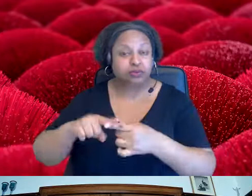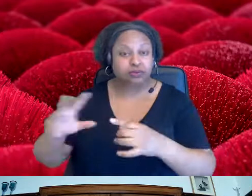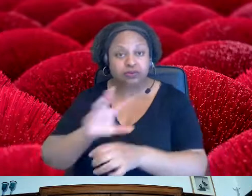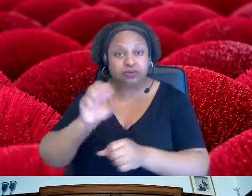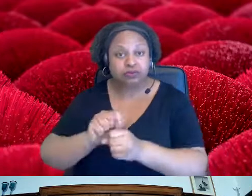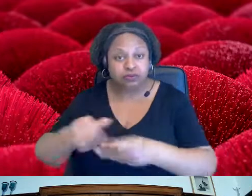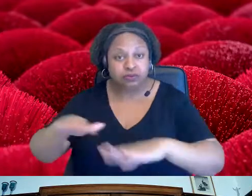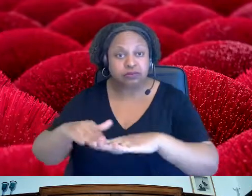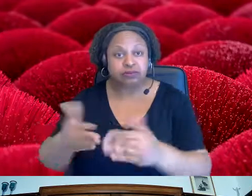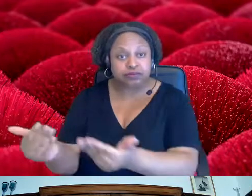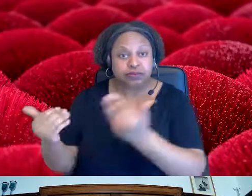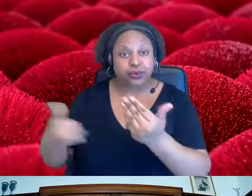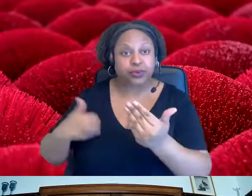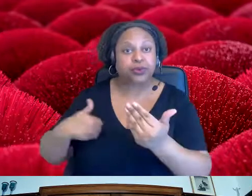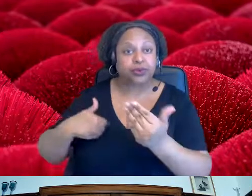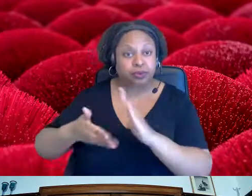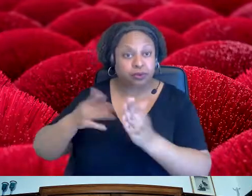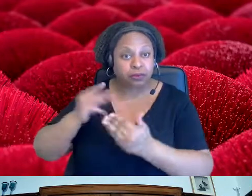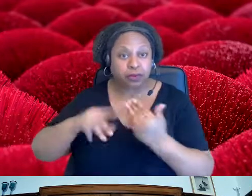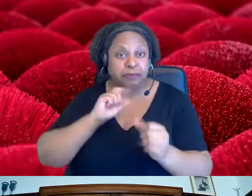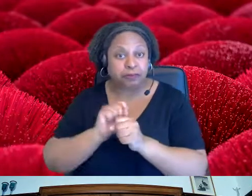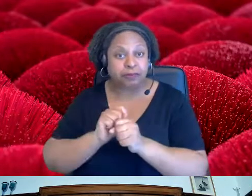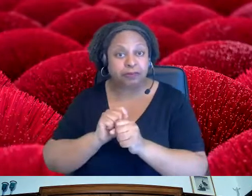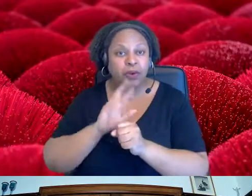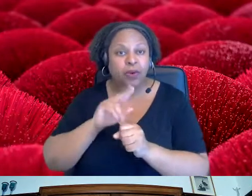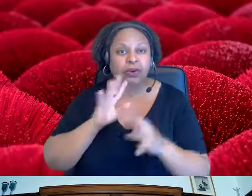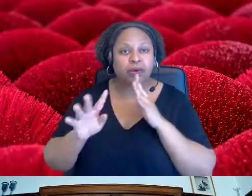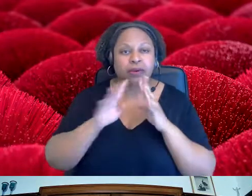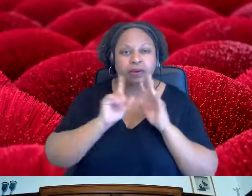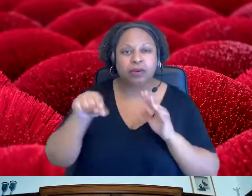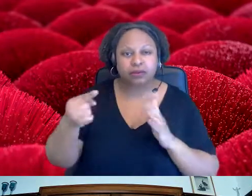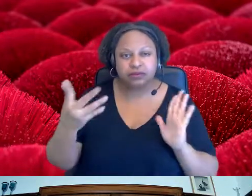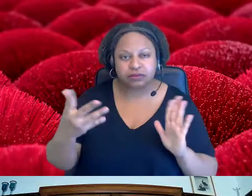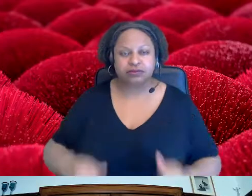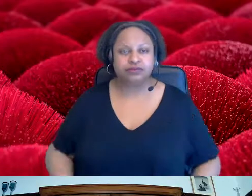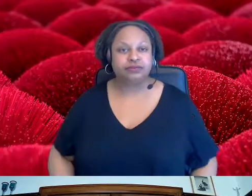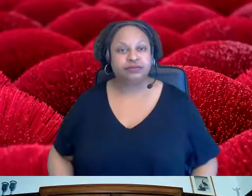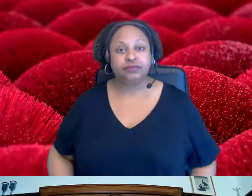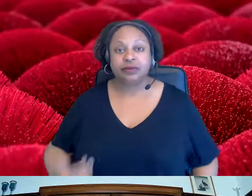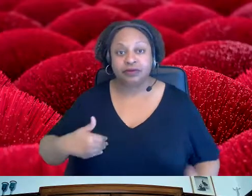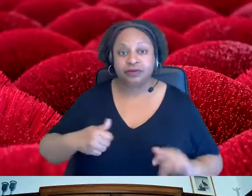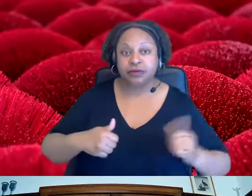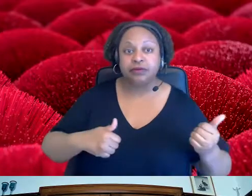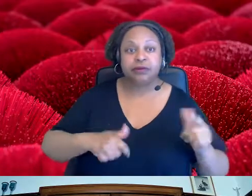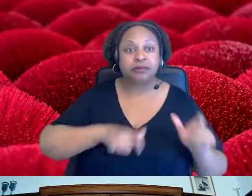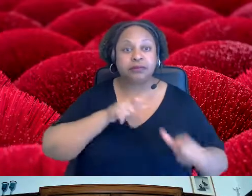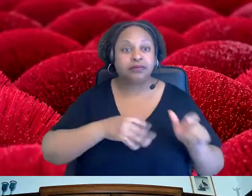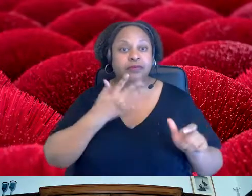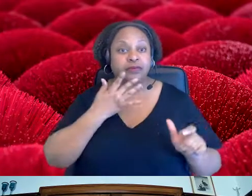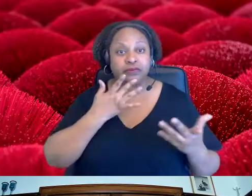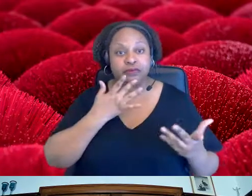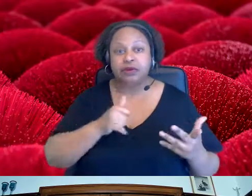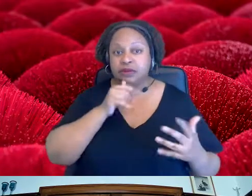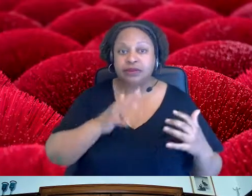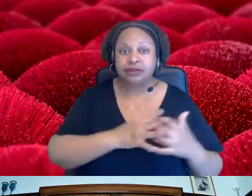And then on top of that, sometimes you have people of color who are not Indigenous who are making